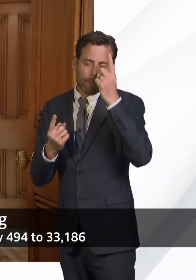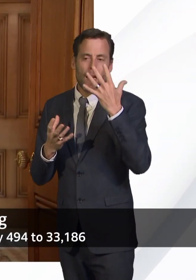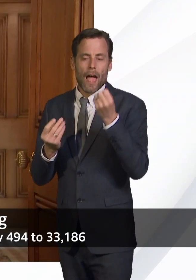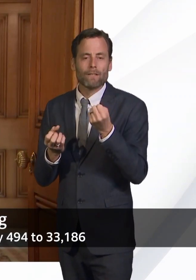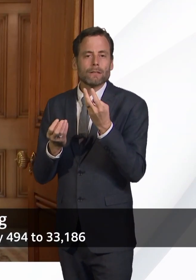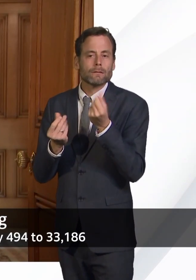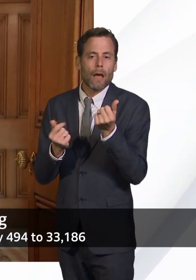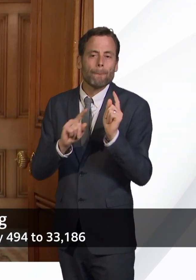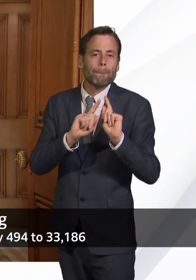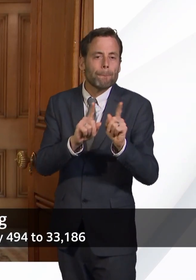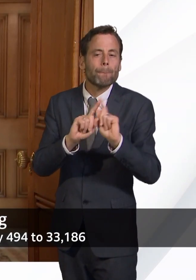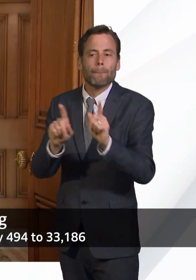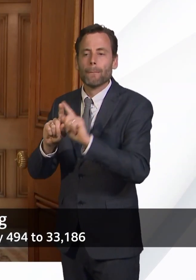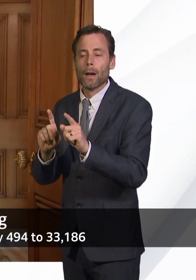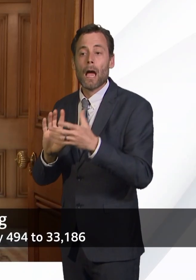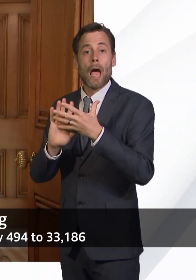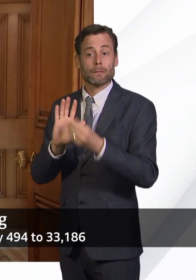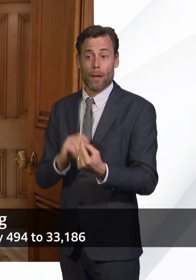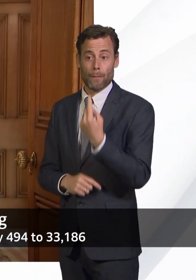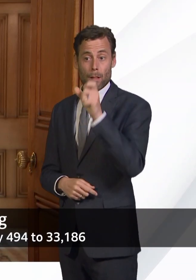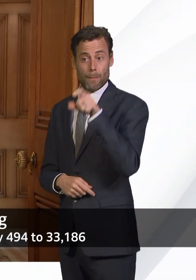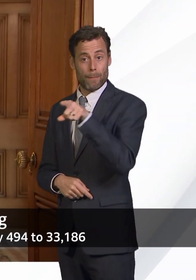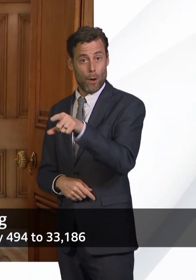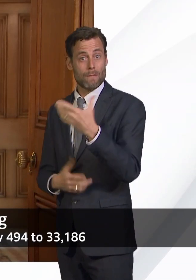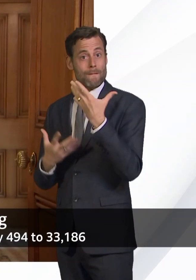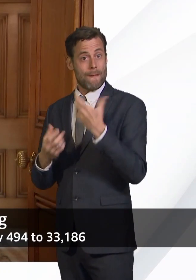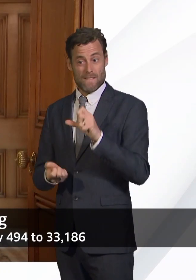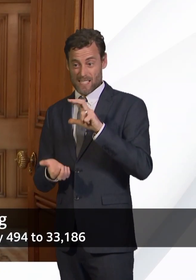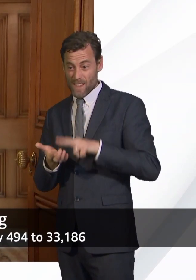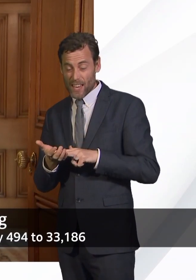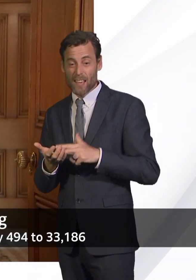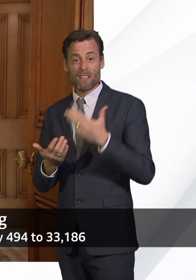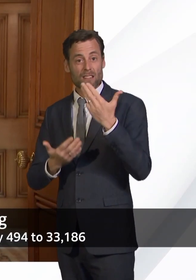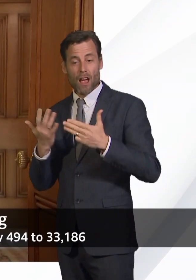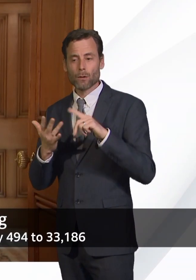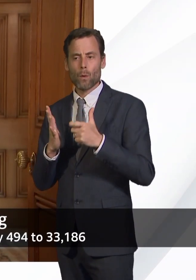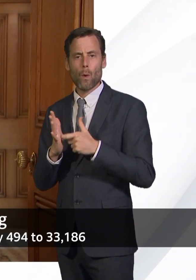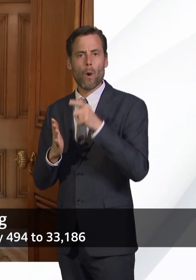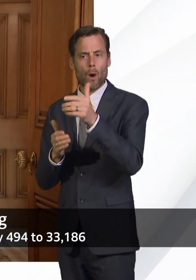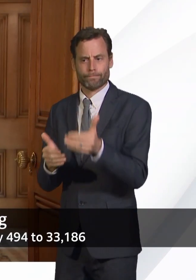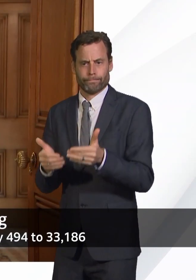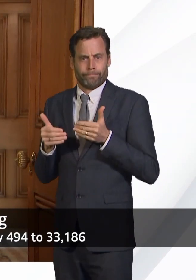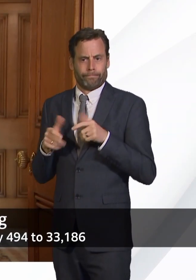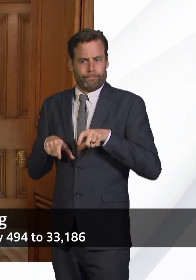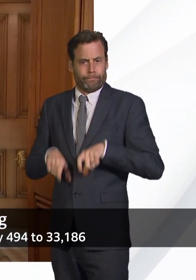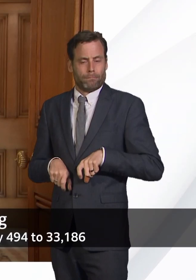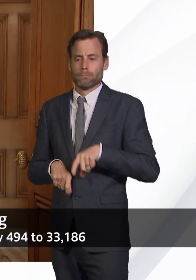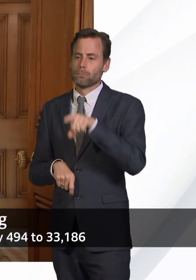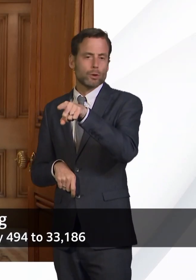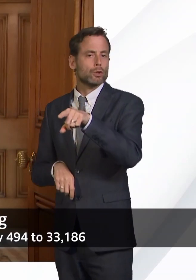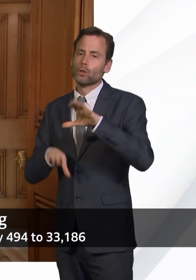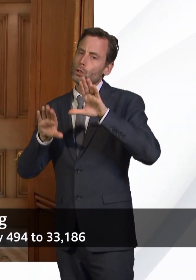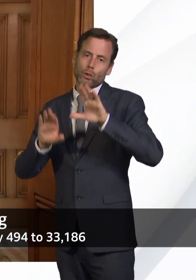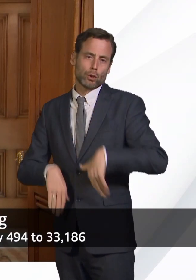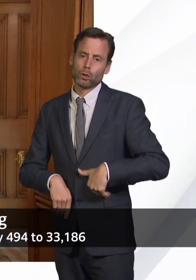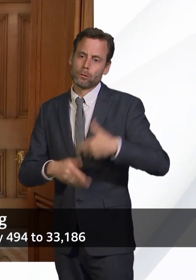who are self-isolating or have coronavirus, they should not be moving or going back to work or allowing